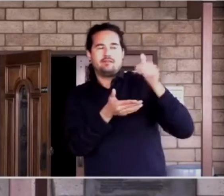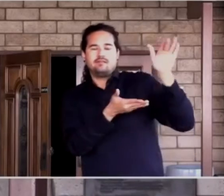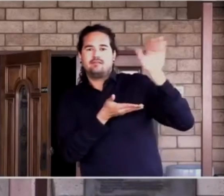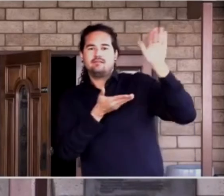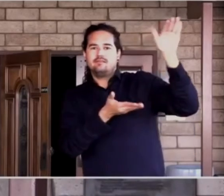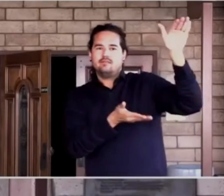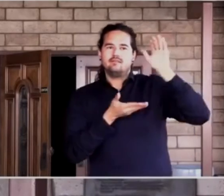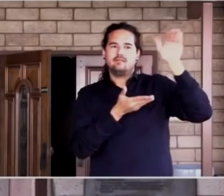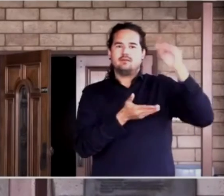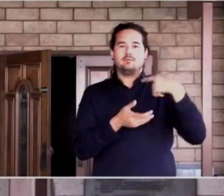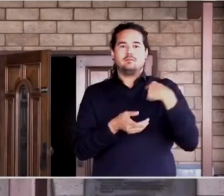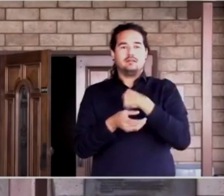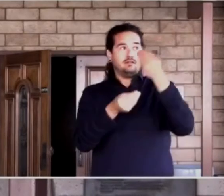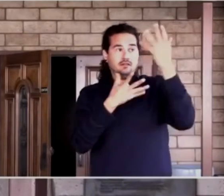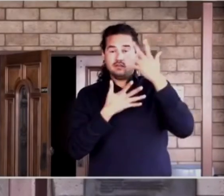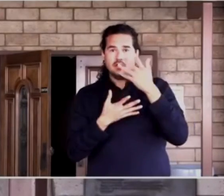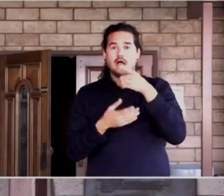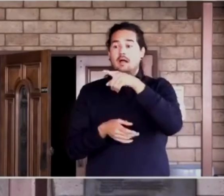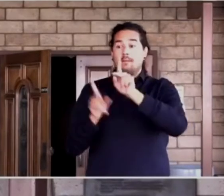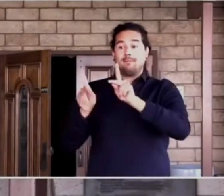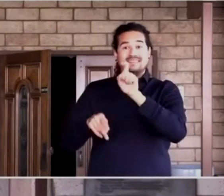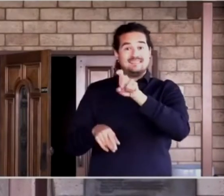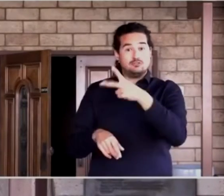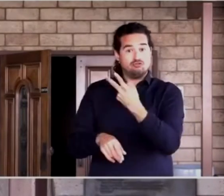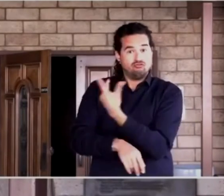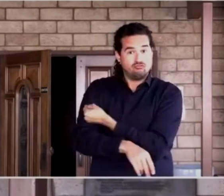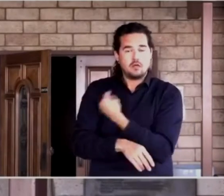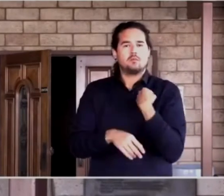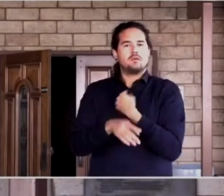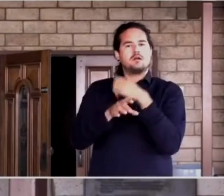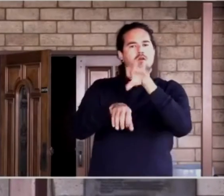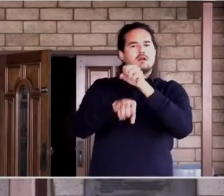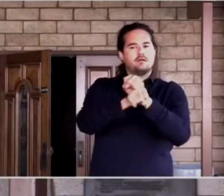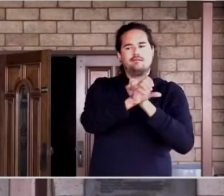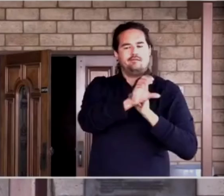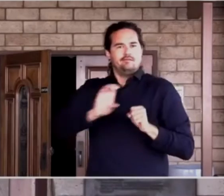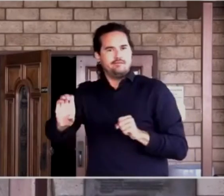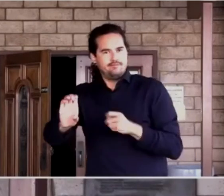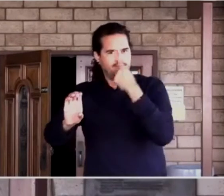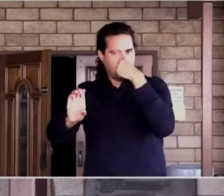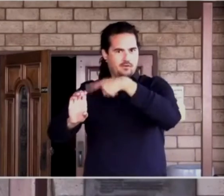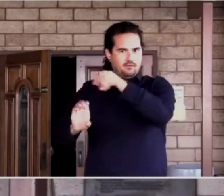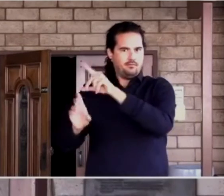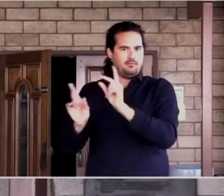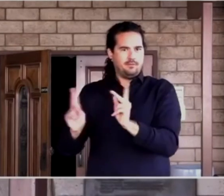give whatever is available to us in our inventory for first doses at each site. Dr.